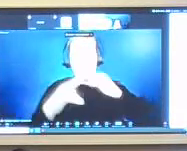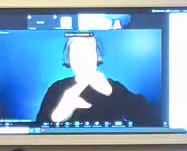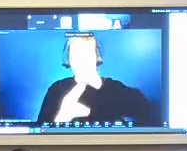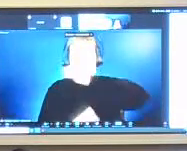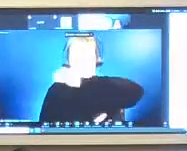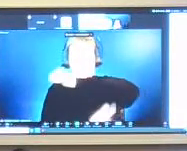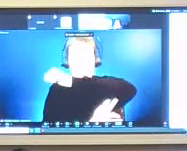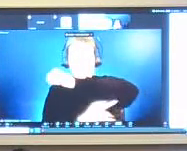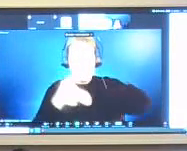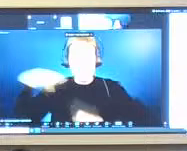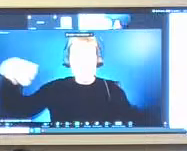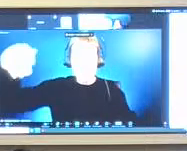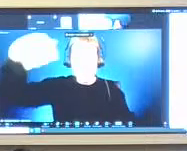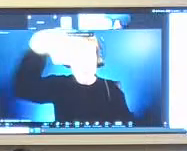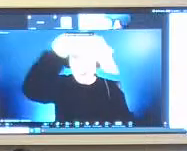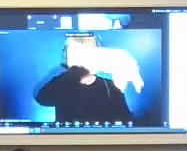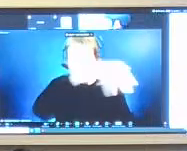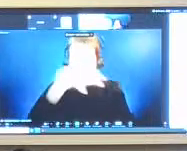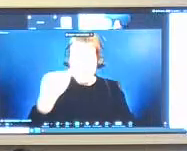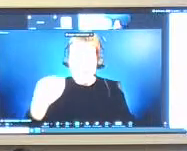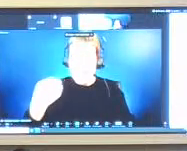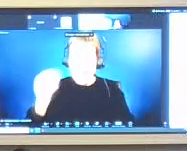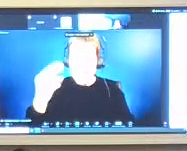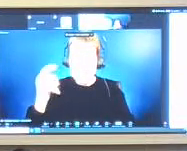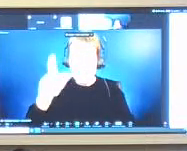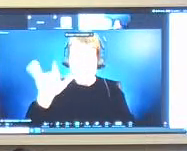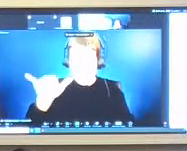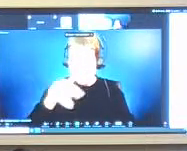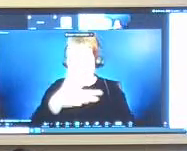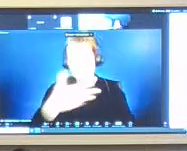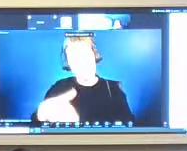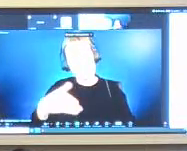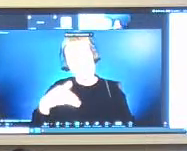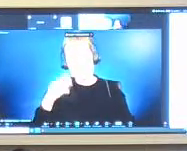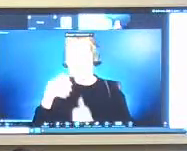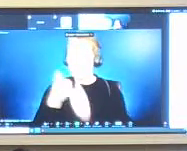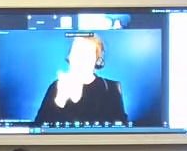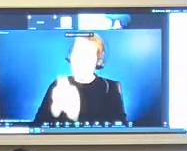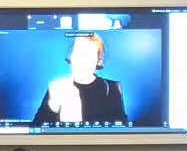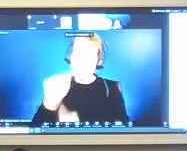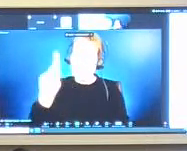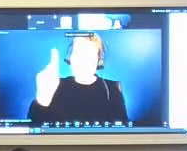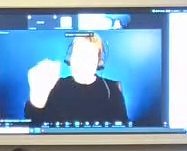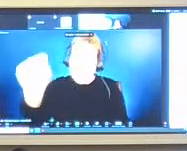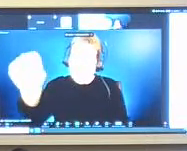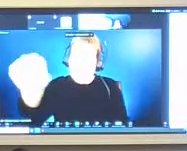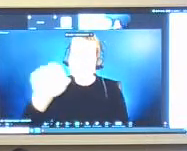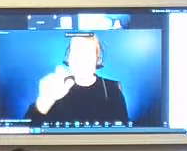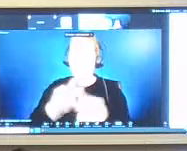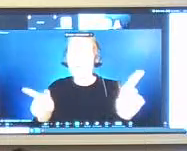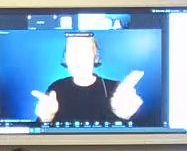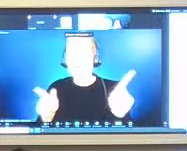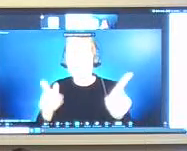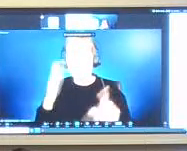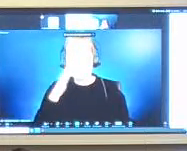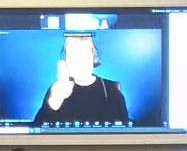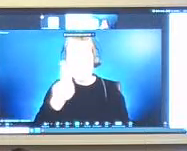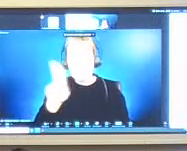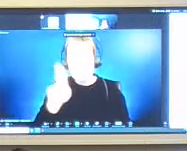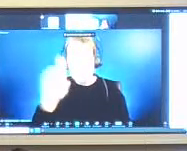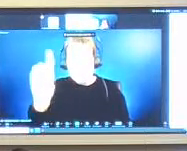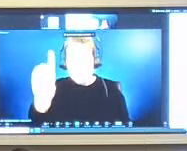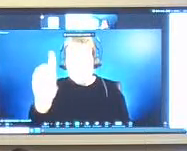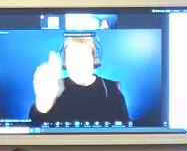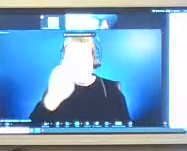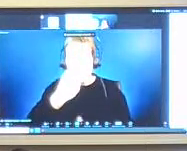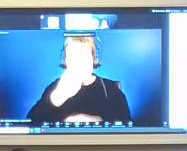meeting EDA standard like we're talking about, but there's now, you know, universal design principles, and there's design principles that